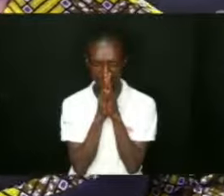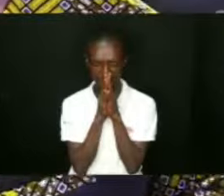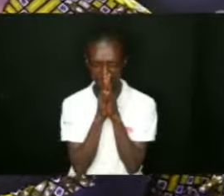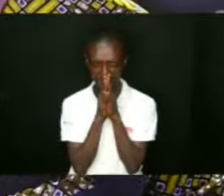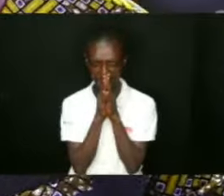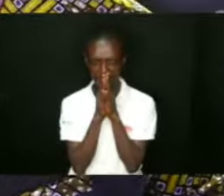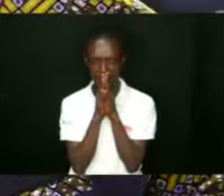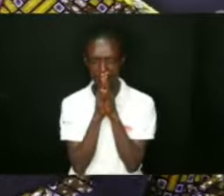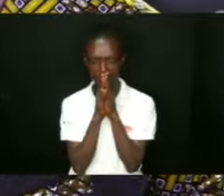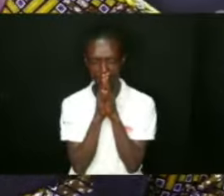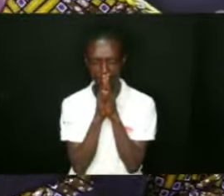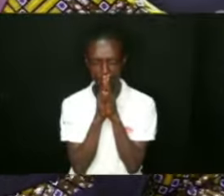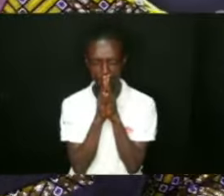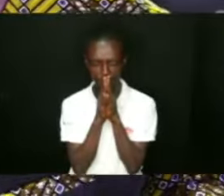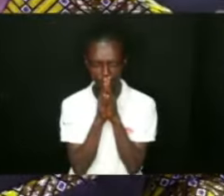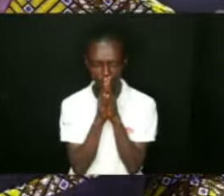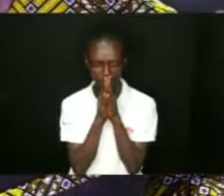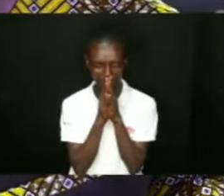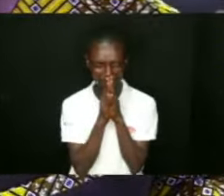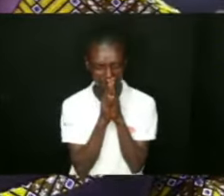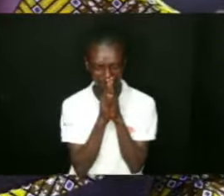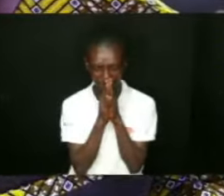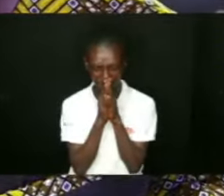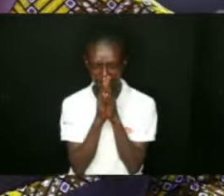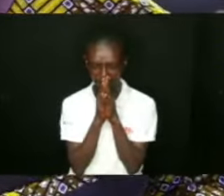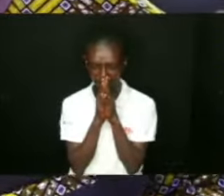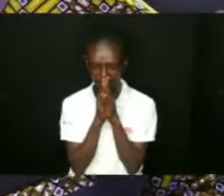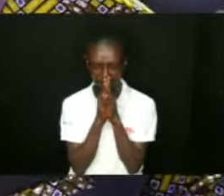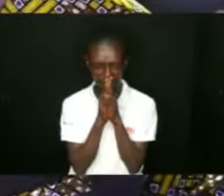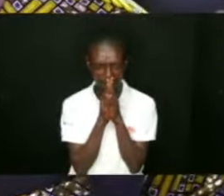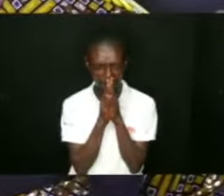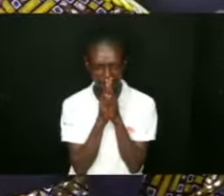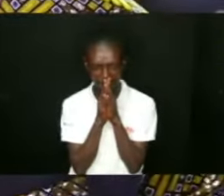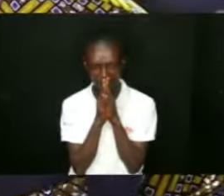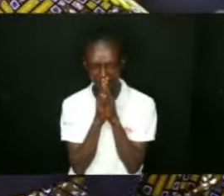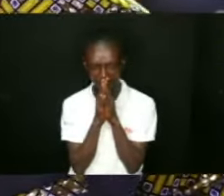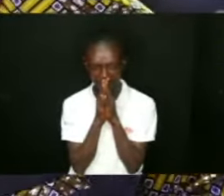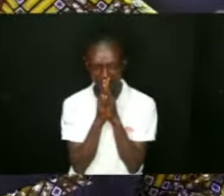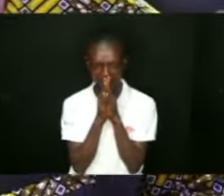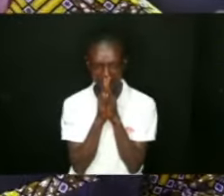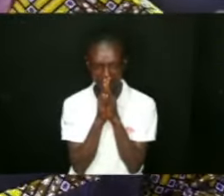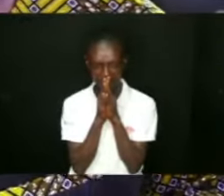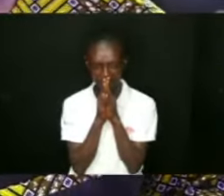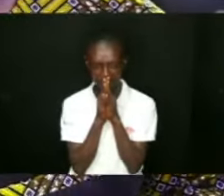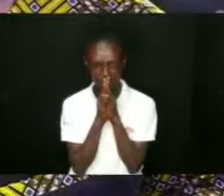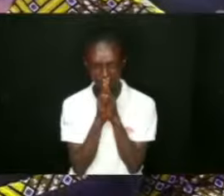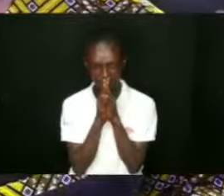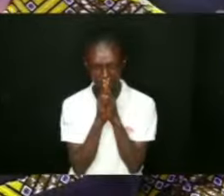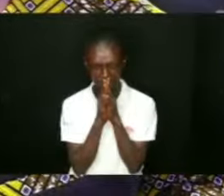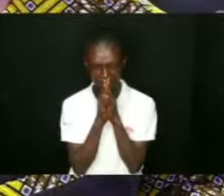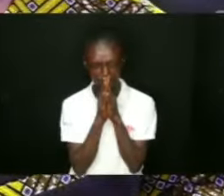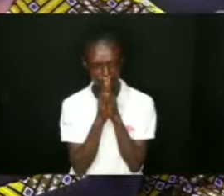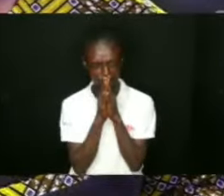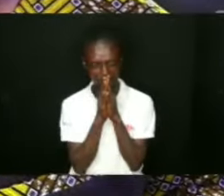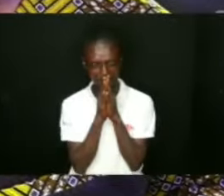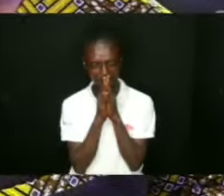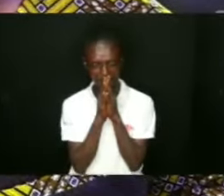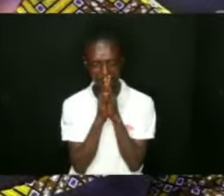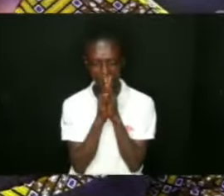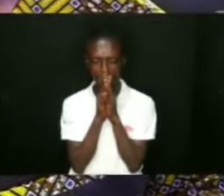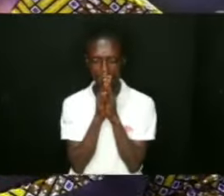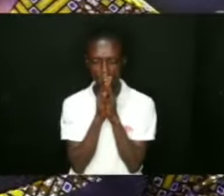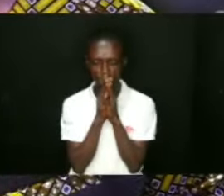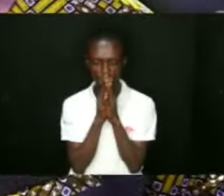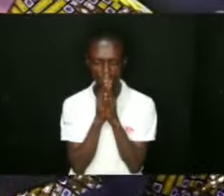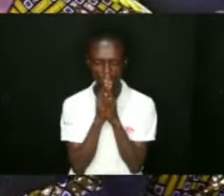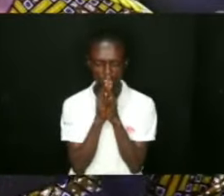have never forsaken us. You've always been present. Even when we go through the waters, you are with us. When we go through the fires, you have never left